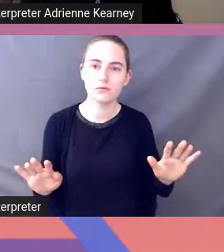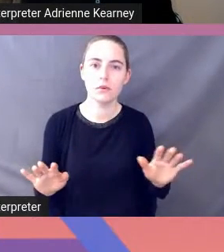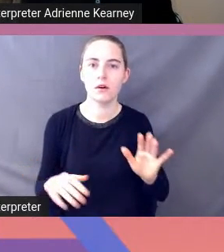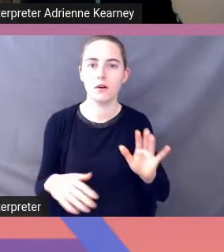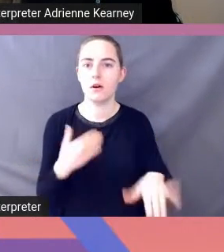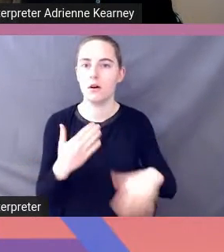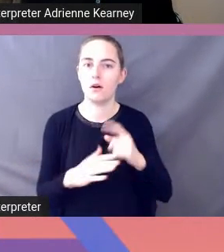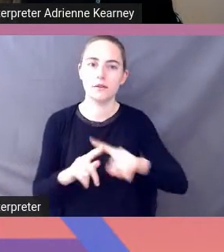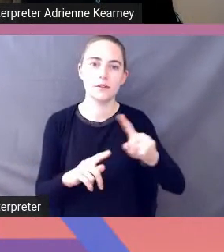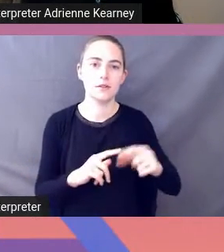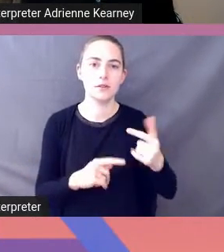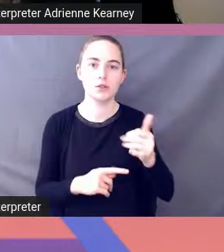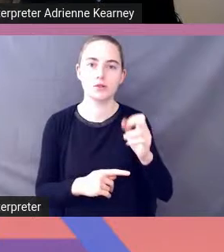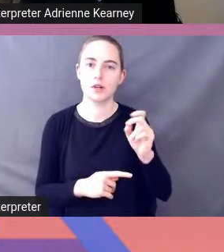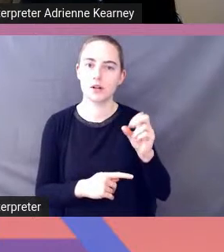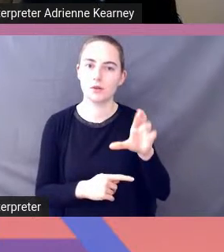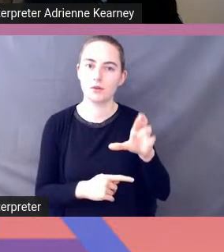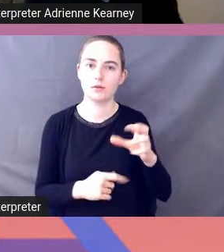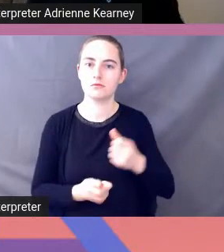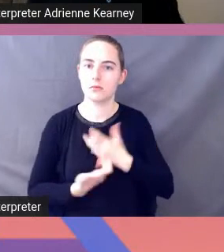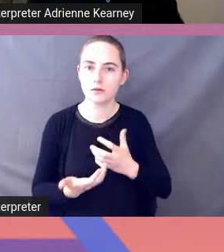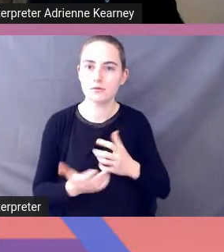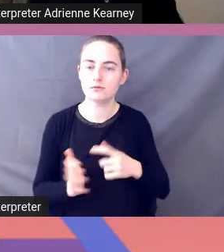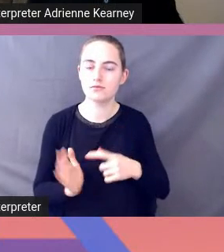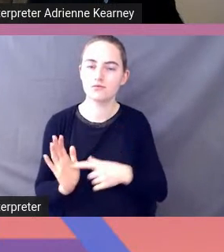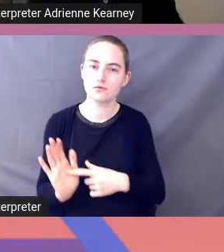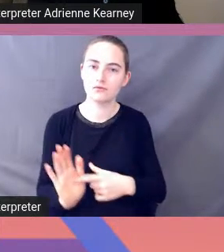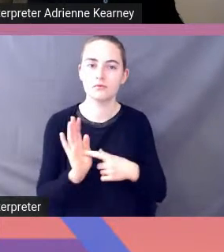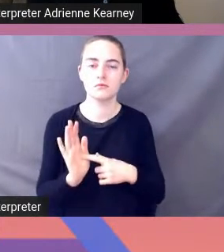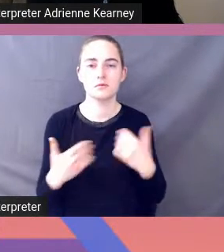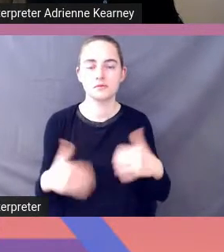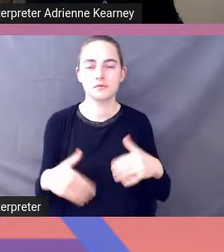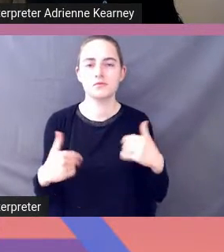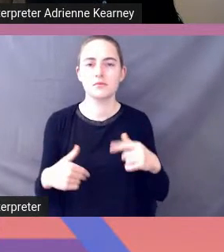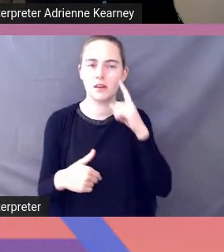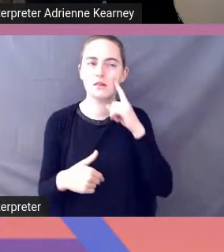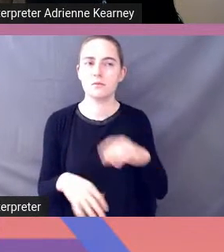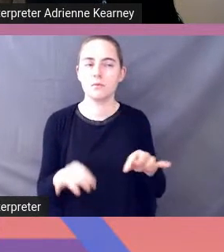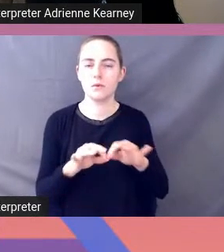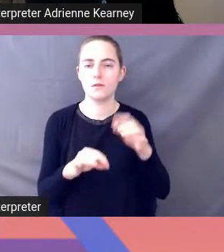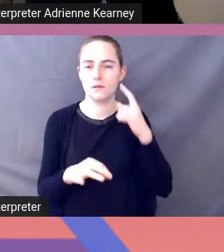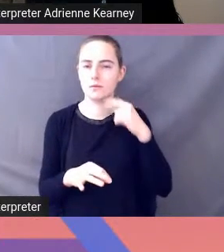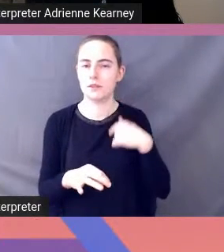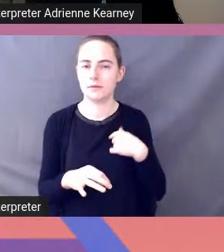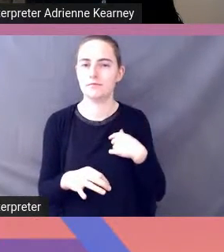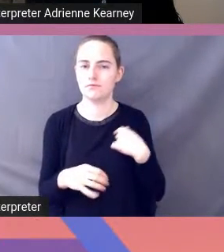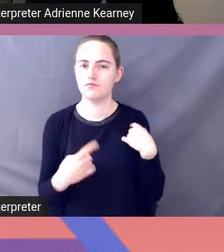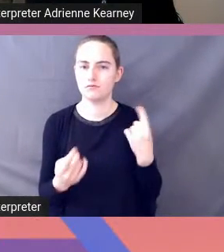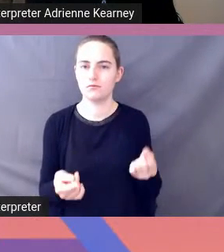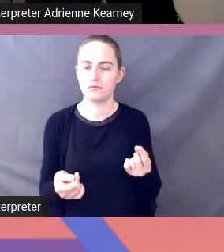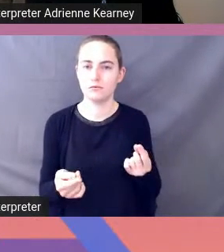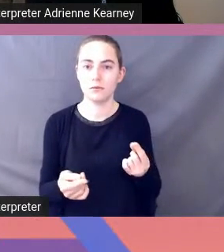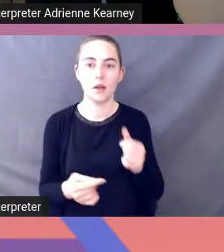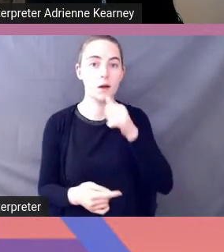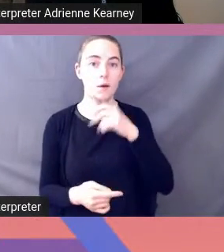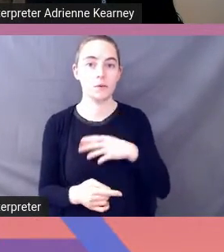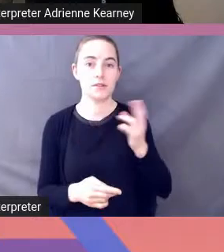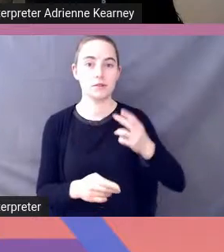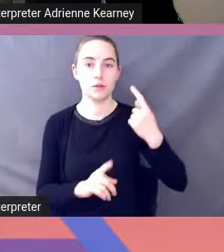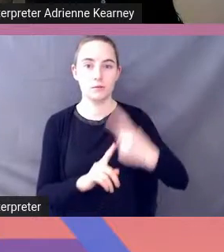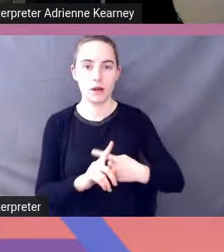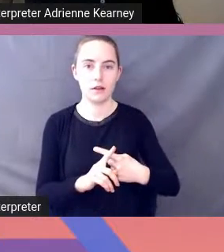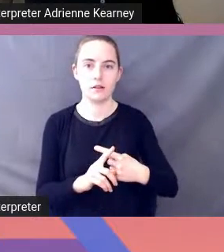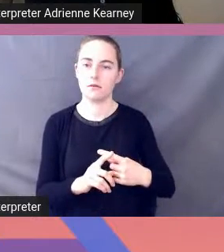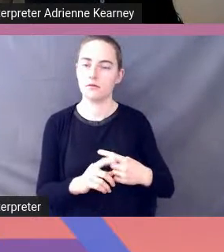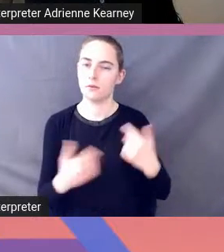expressions especially. And I think that one thing that's been super important to me is to like keep Women's History Month very contemporary and like show people it